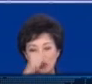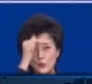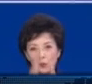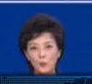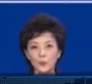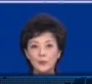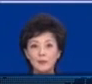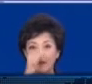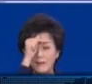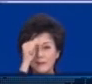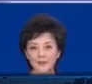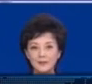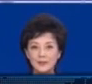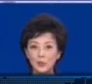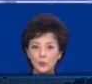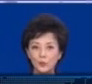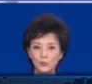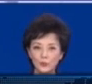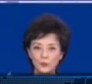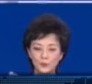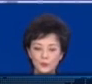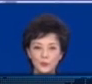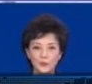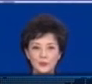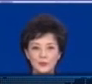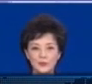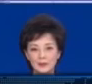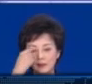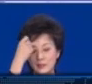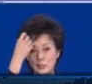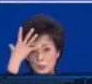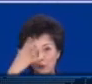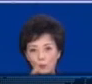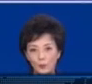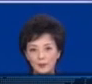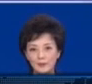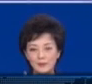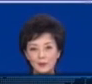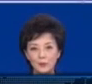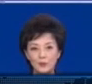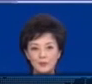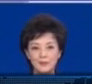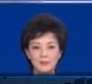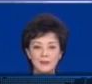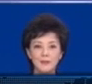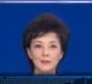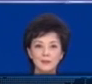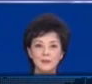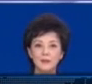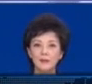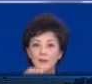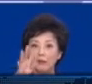So for a Chinese treatment plan, it is actually a combined use of TCM and Western medicine.